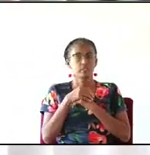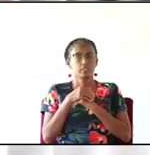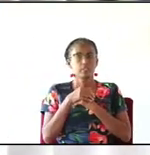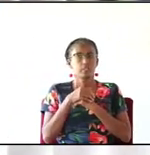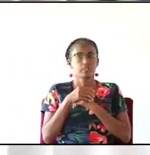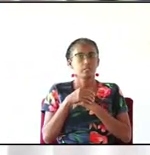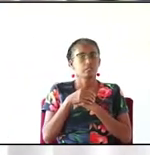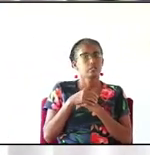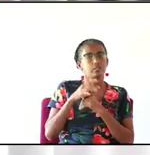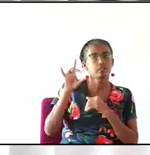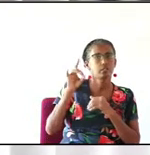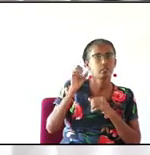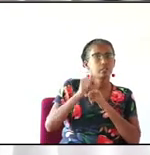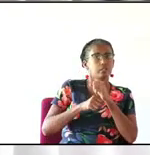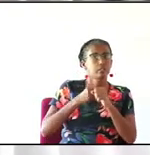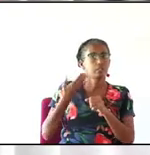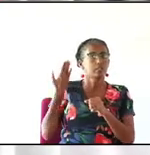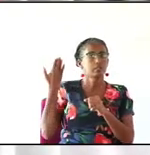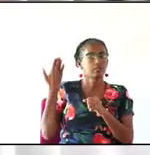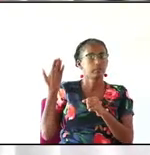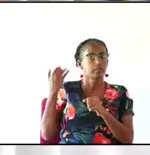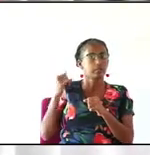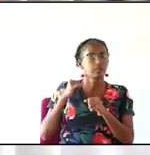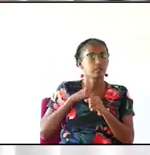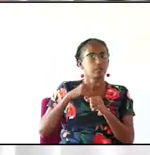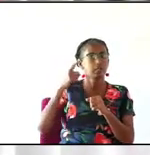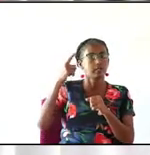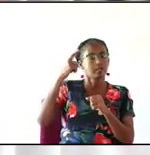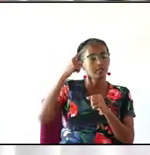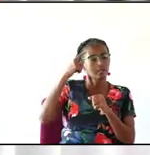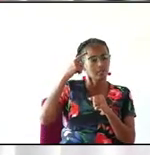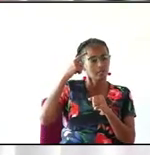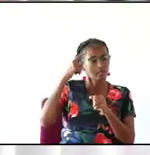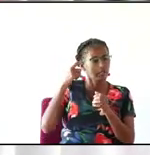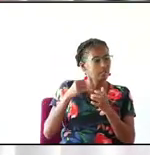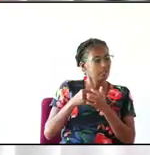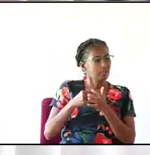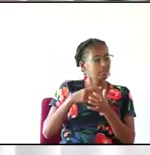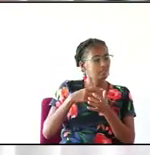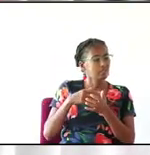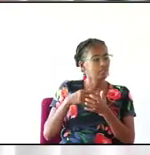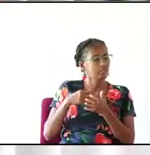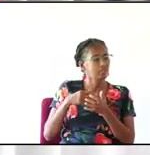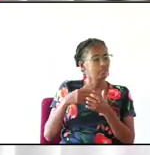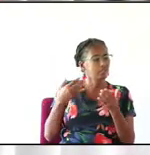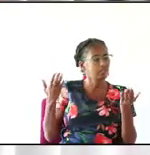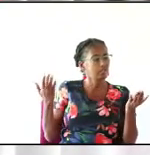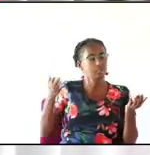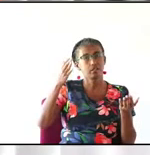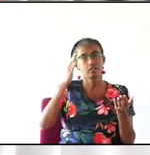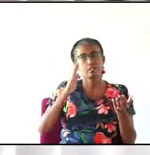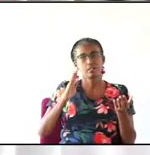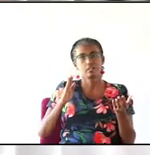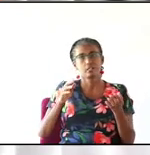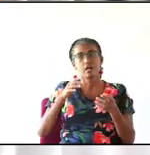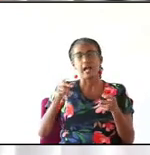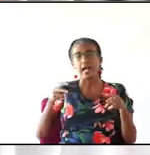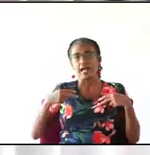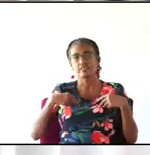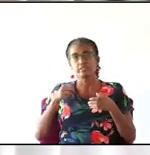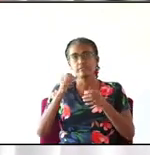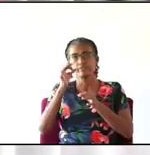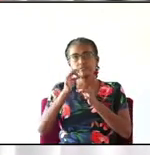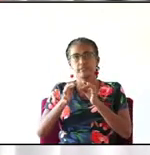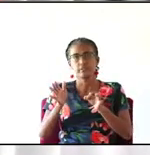ago, I thought it would have been different. I didn't know that I would have been here, but God has been faithful, and